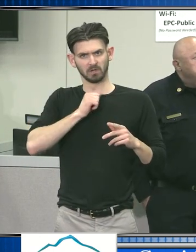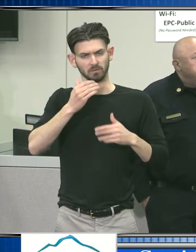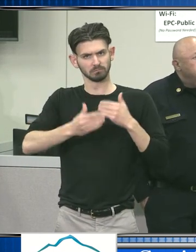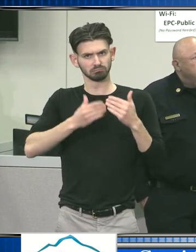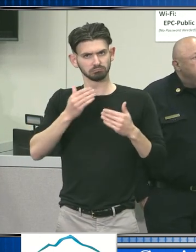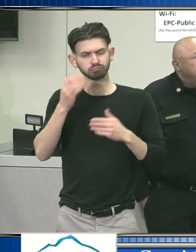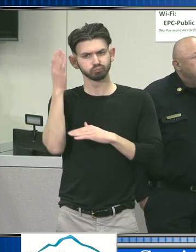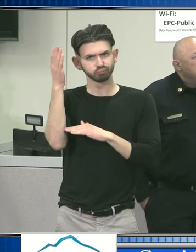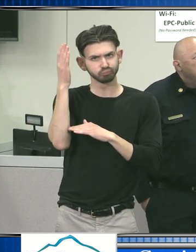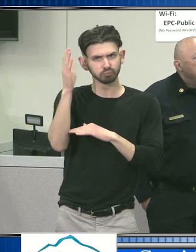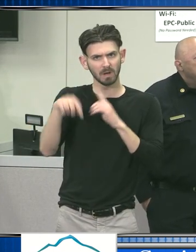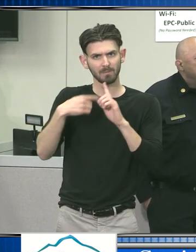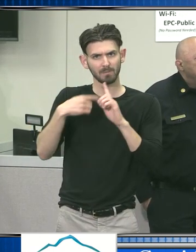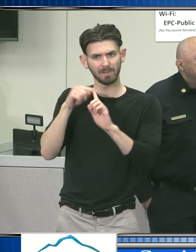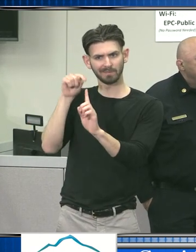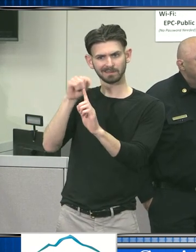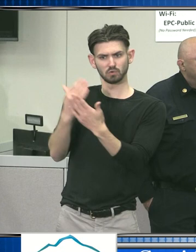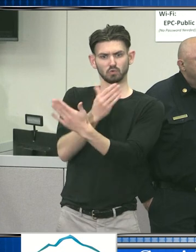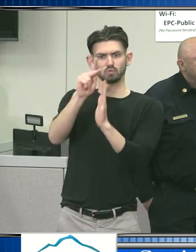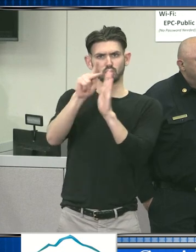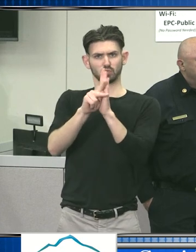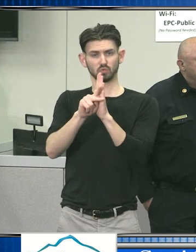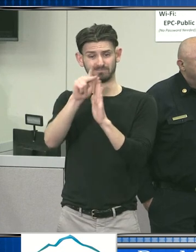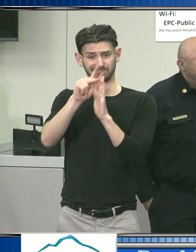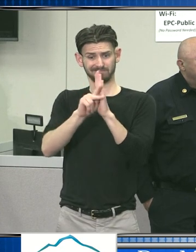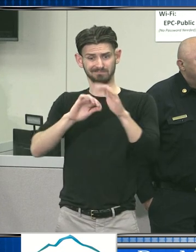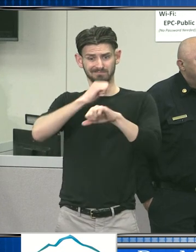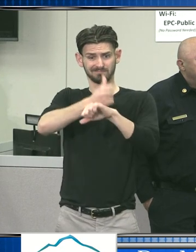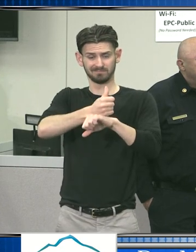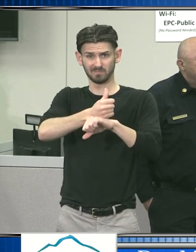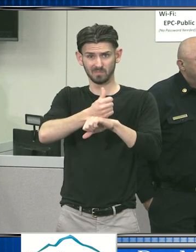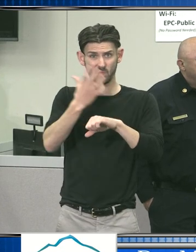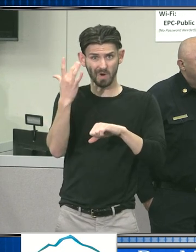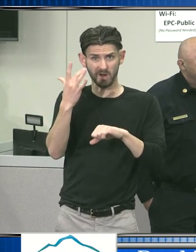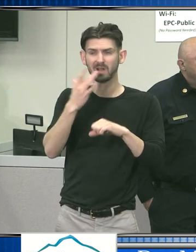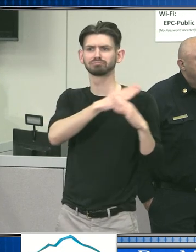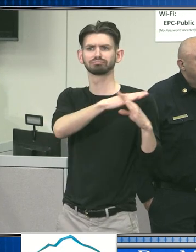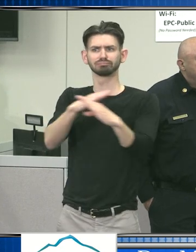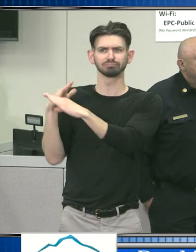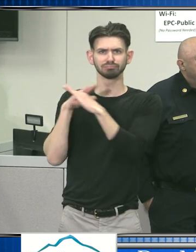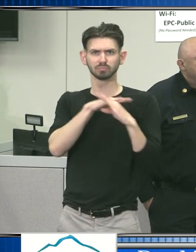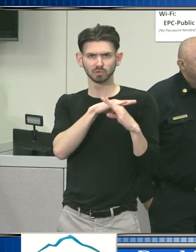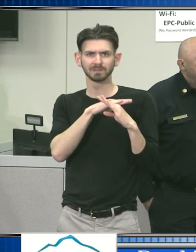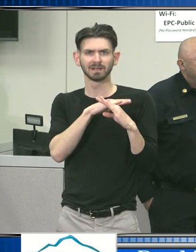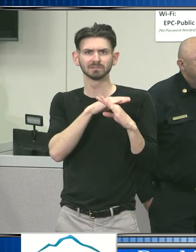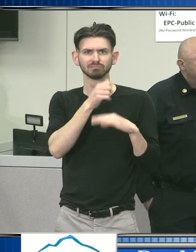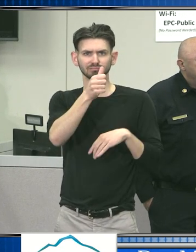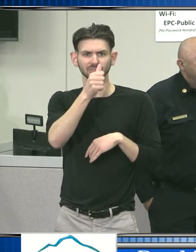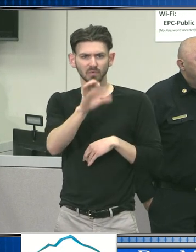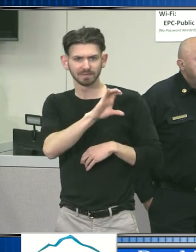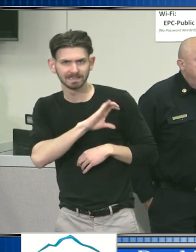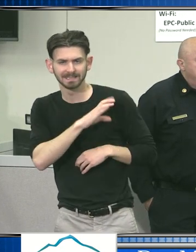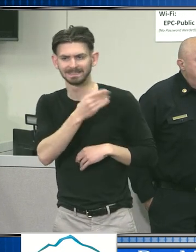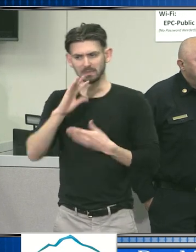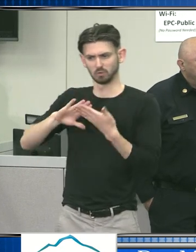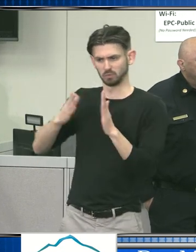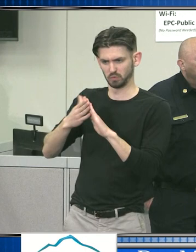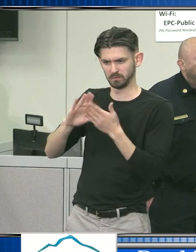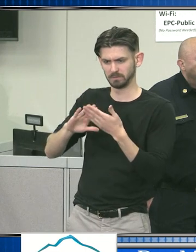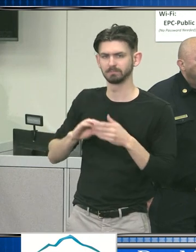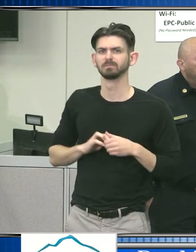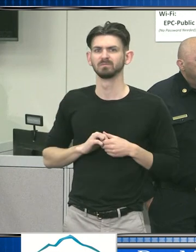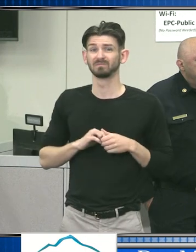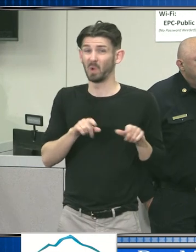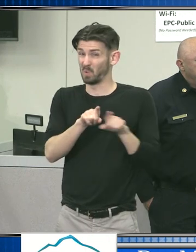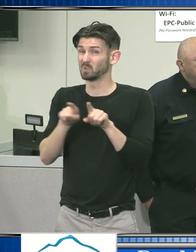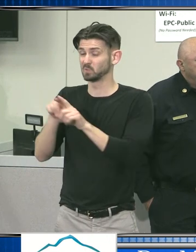design and implementation is centered around protecting the members and citizens of our community, as well as the first responders that we're asking to provide